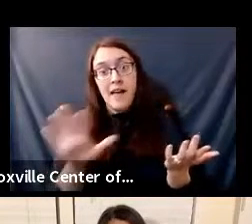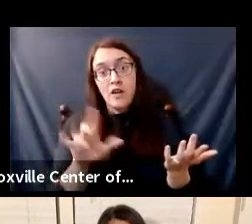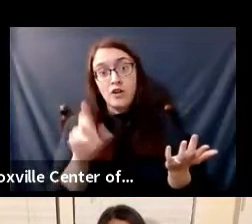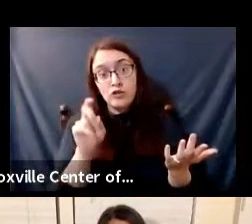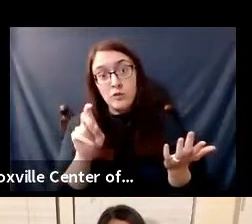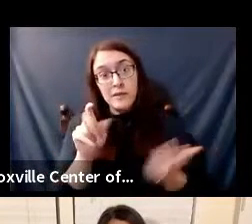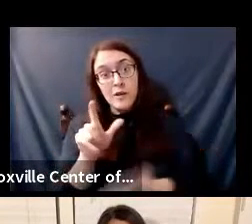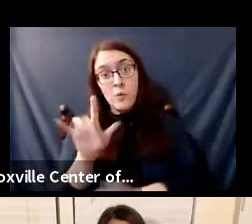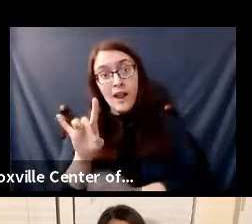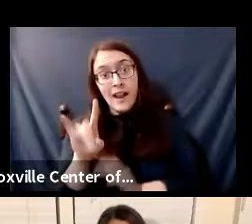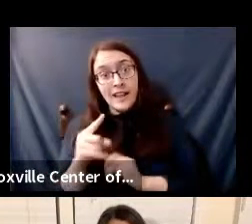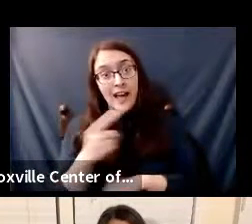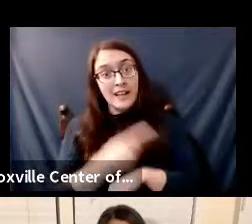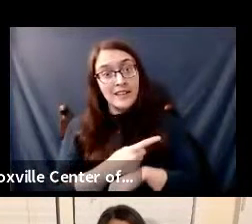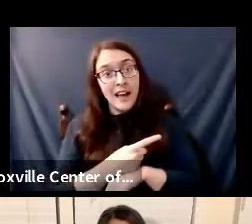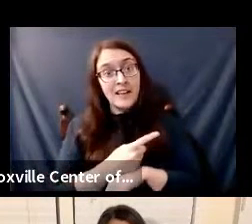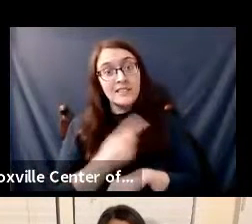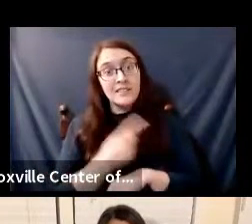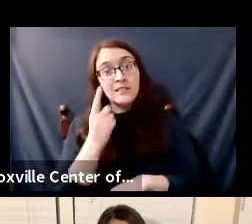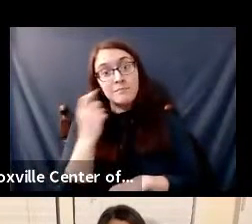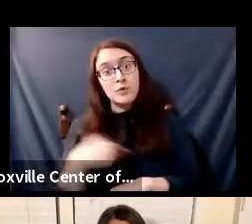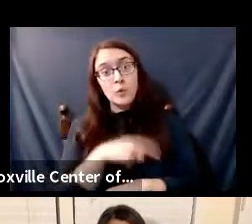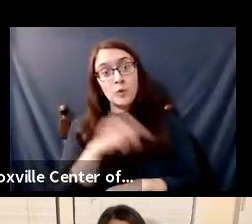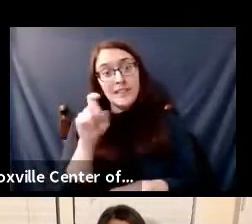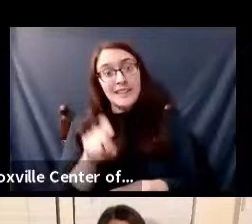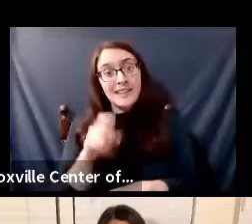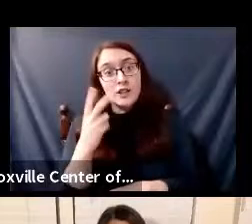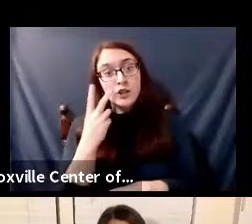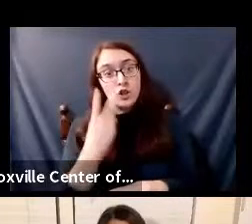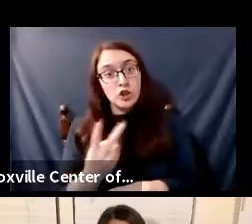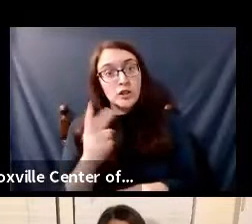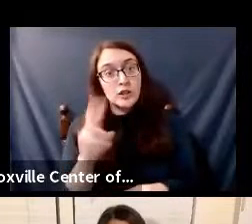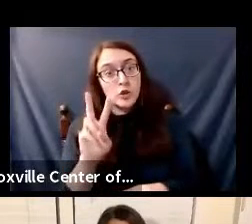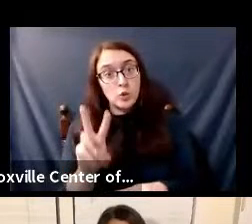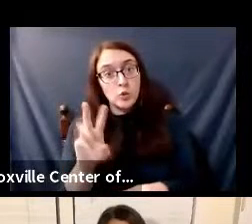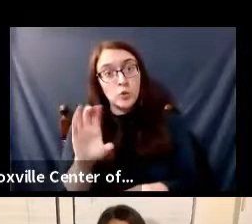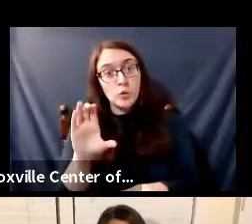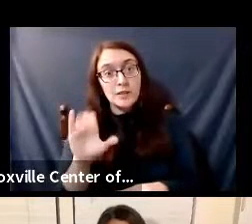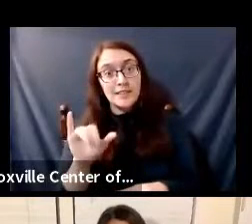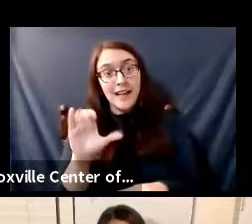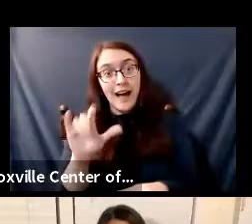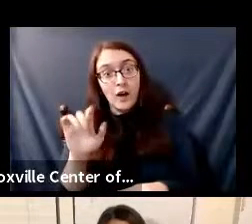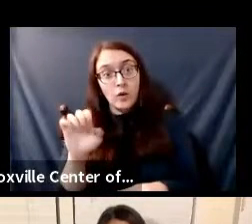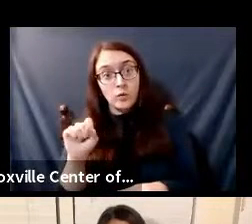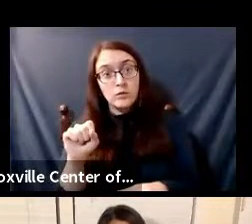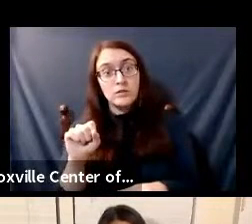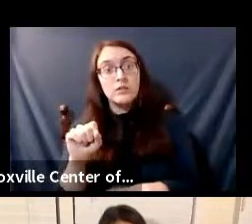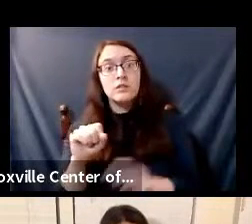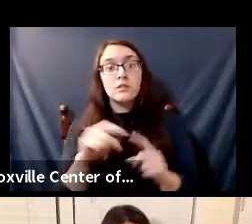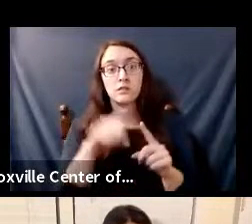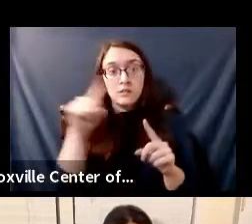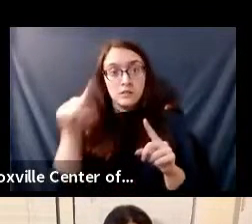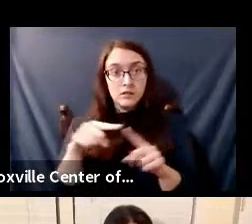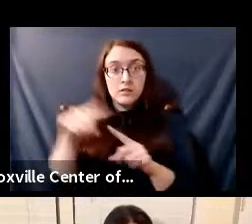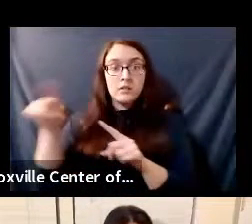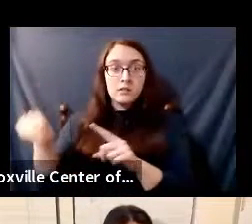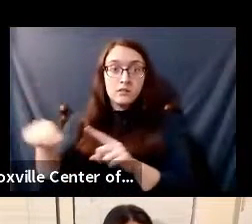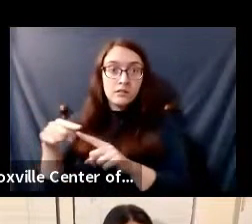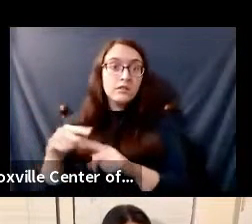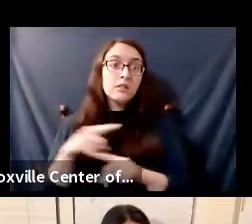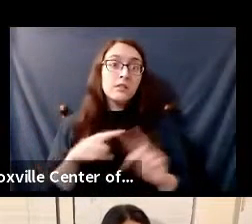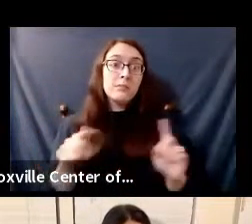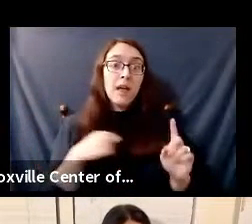because we need, I think, two cycles to look at it. And I would put an end date on it, but I'll throw out